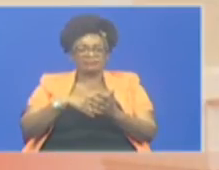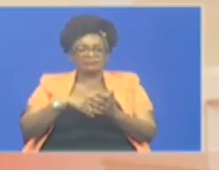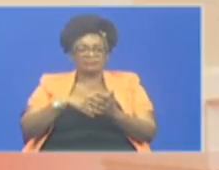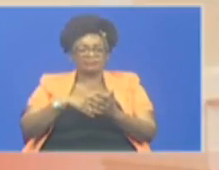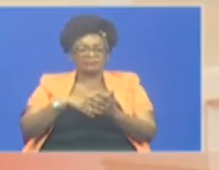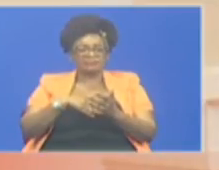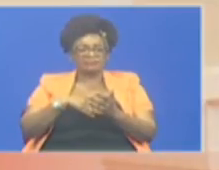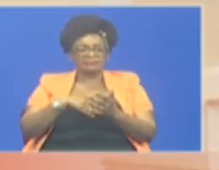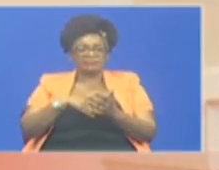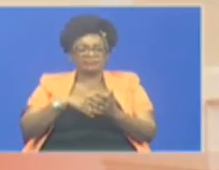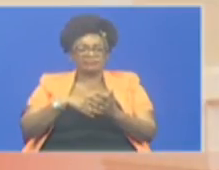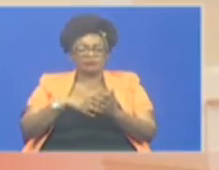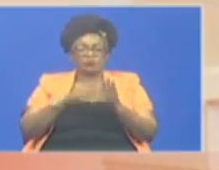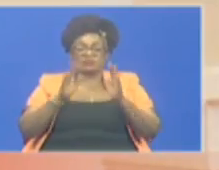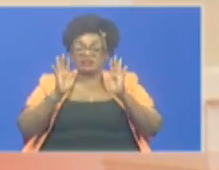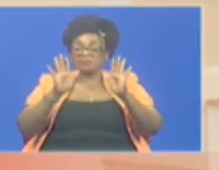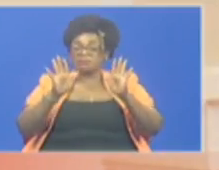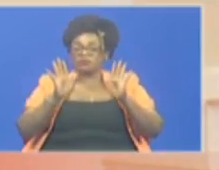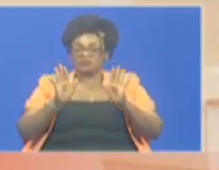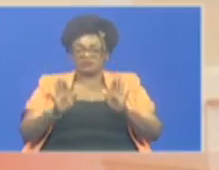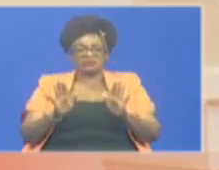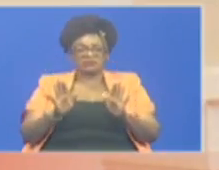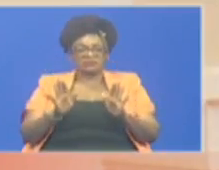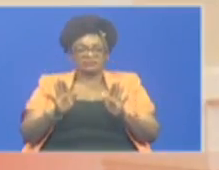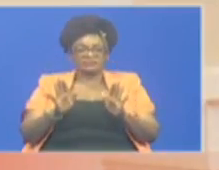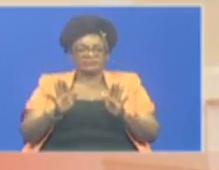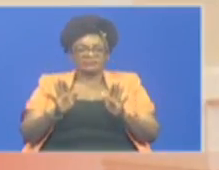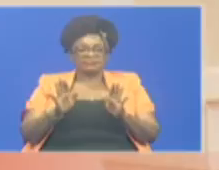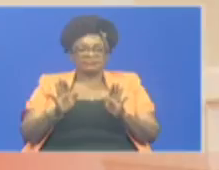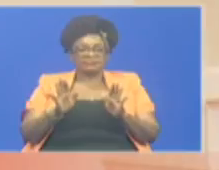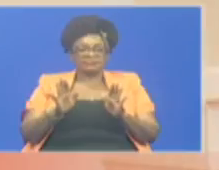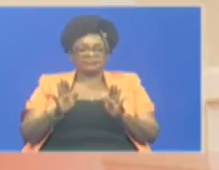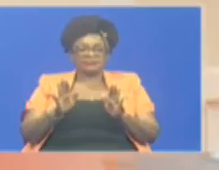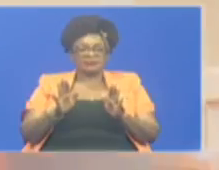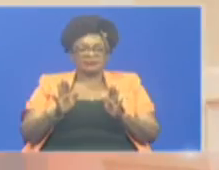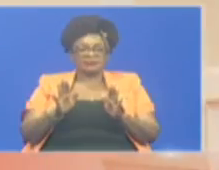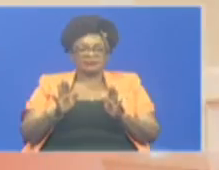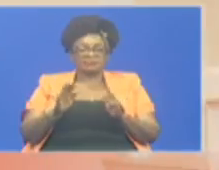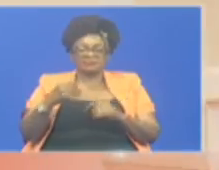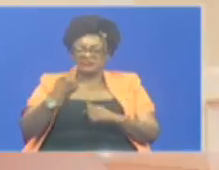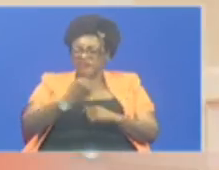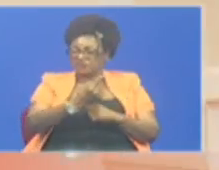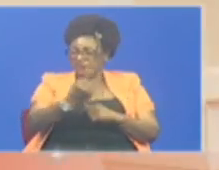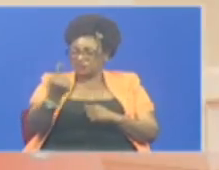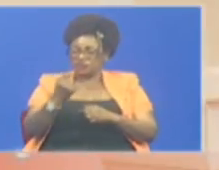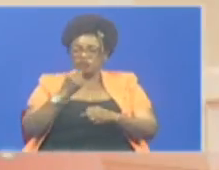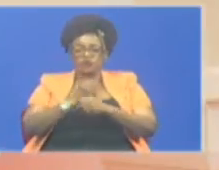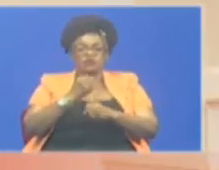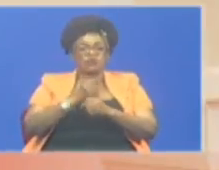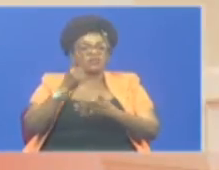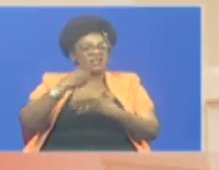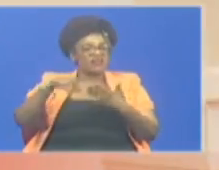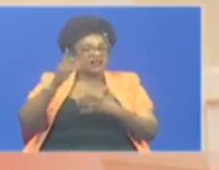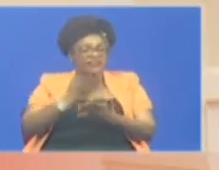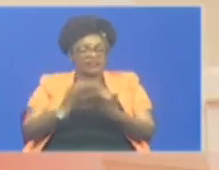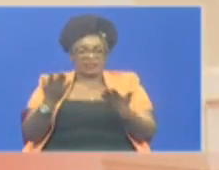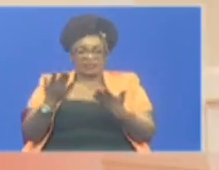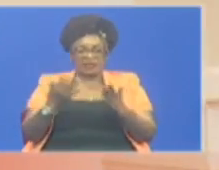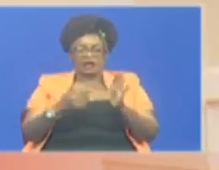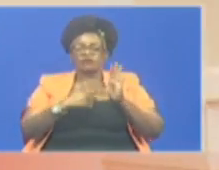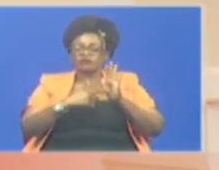So it is important that each one of us do the right thing and show our care for